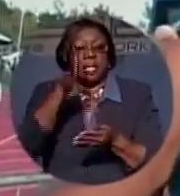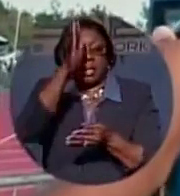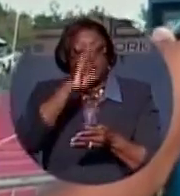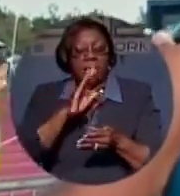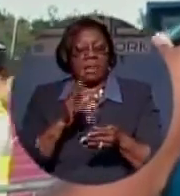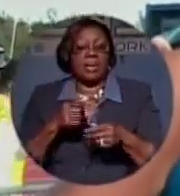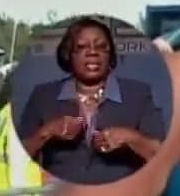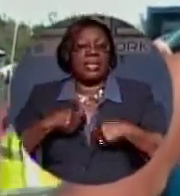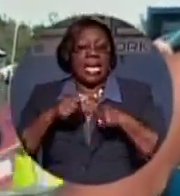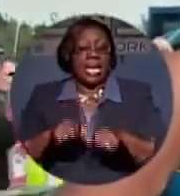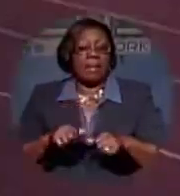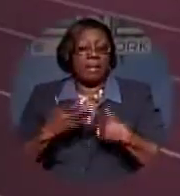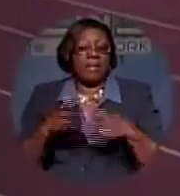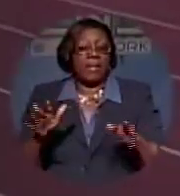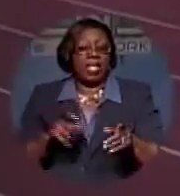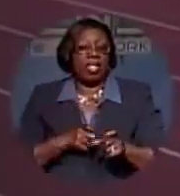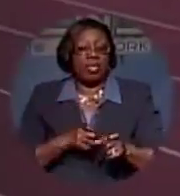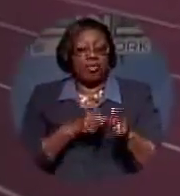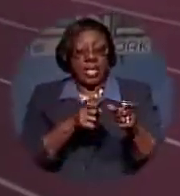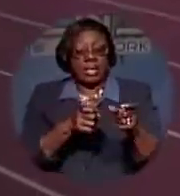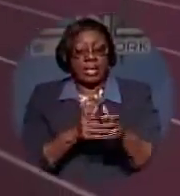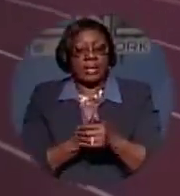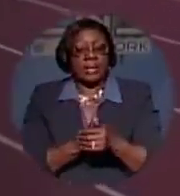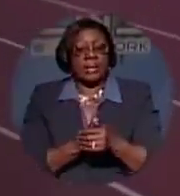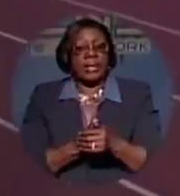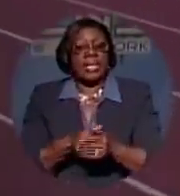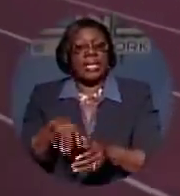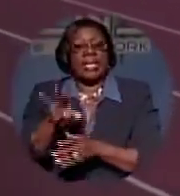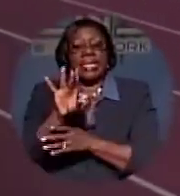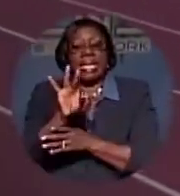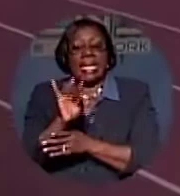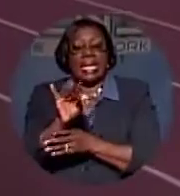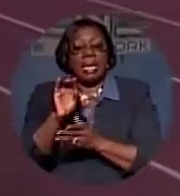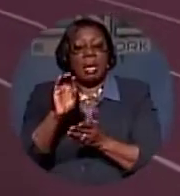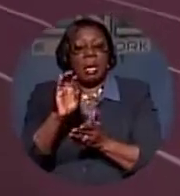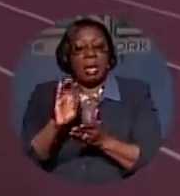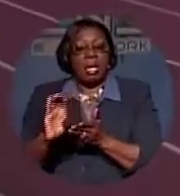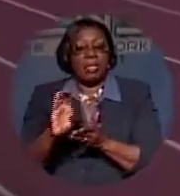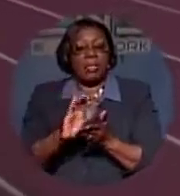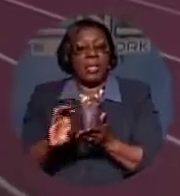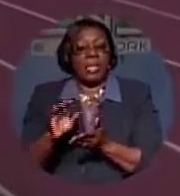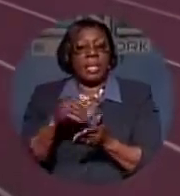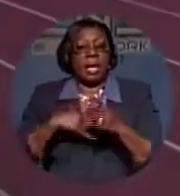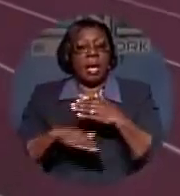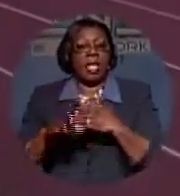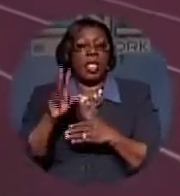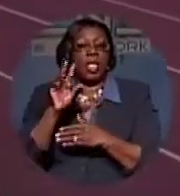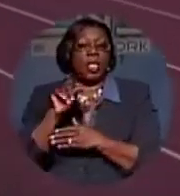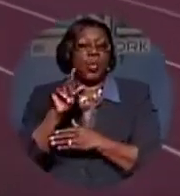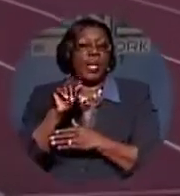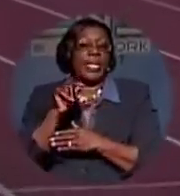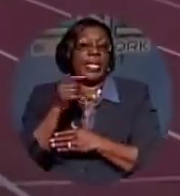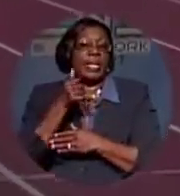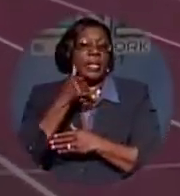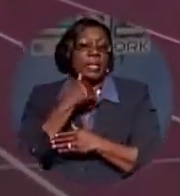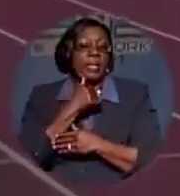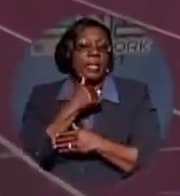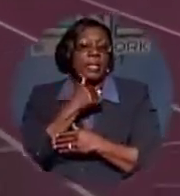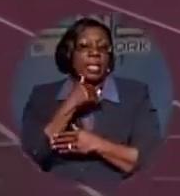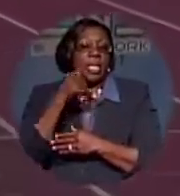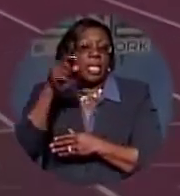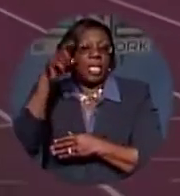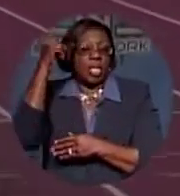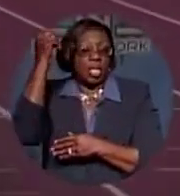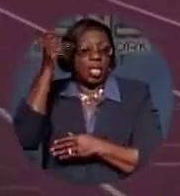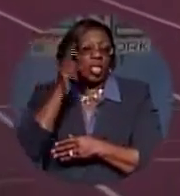race, finish with the medal. Let's move to the 800 meters, under 20 girls. Tishon Adderley, she collected a